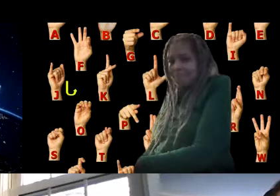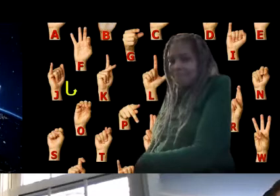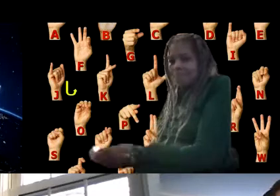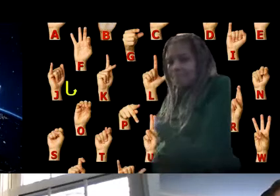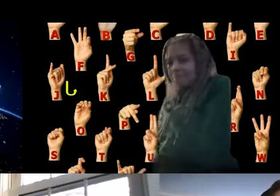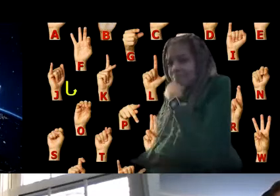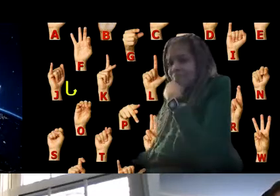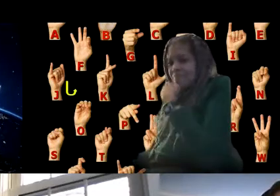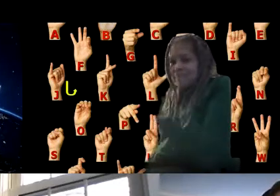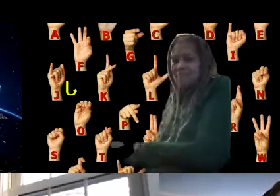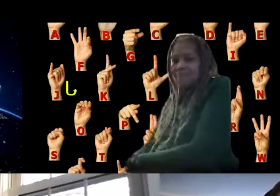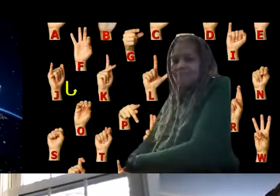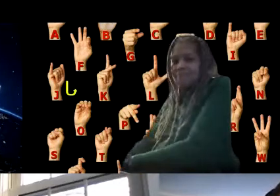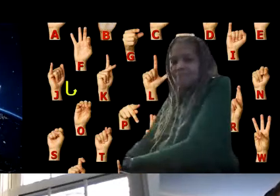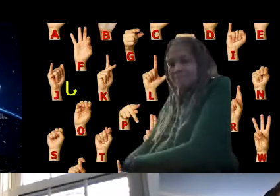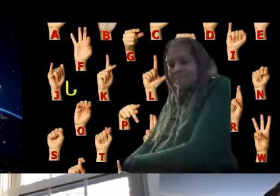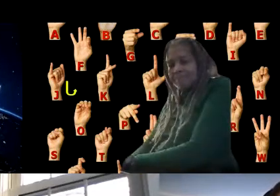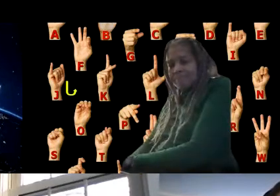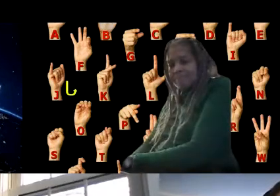are somewhat rhetorical in that